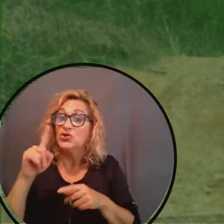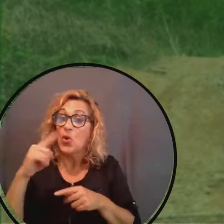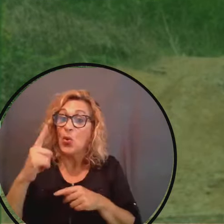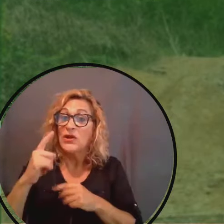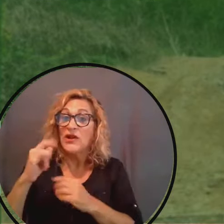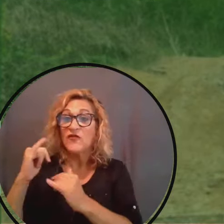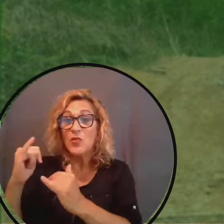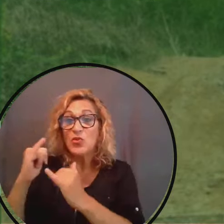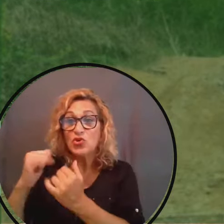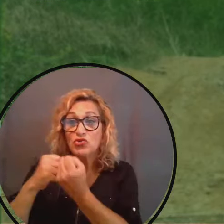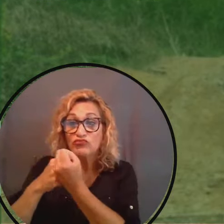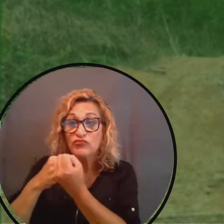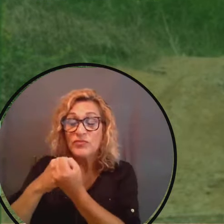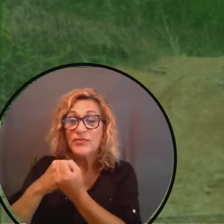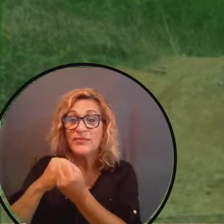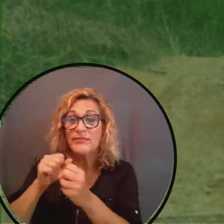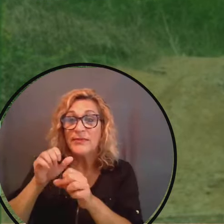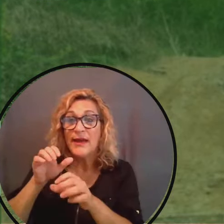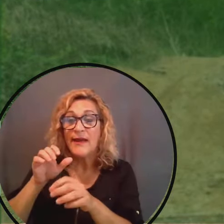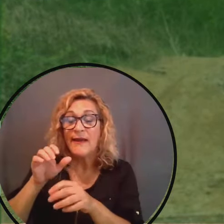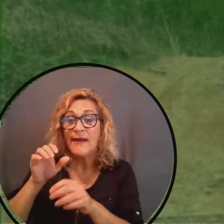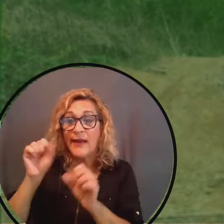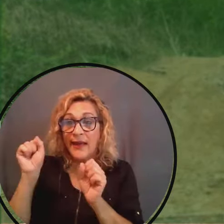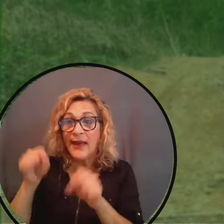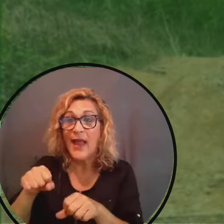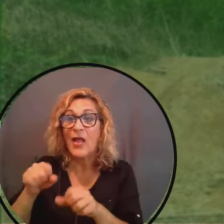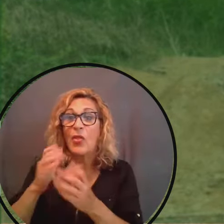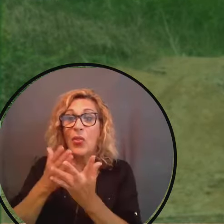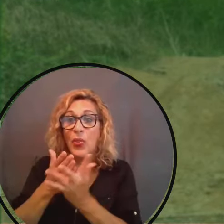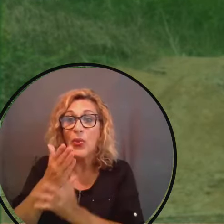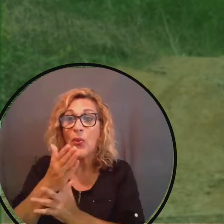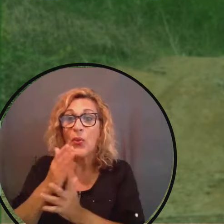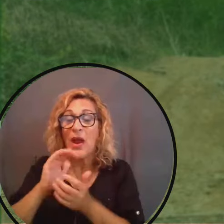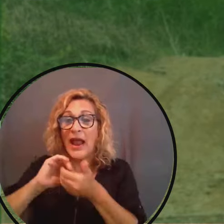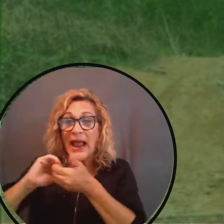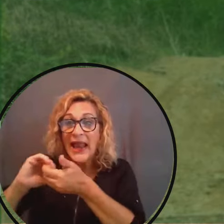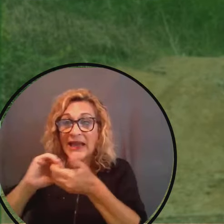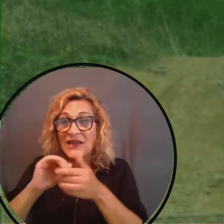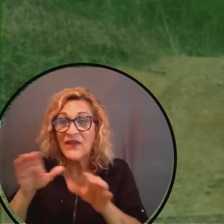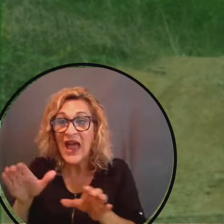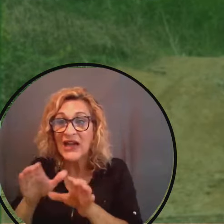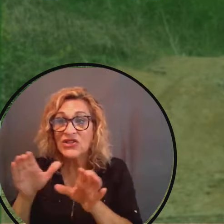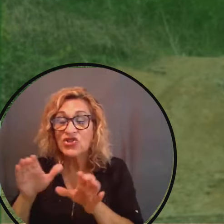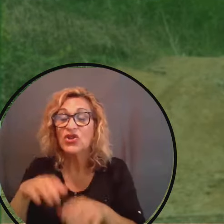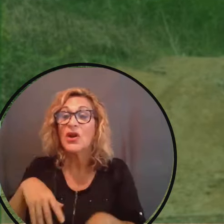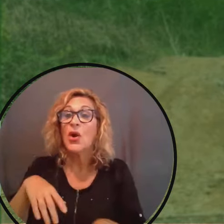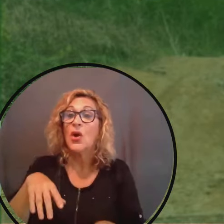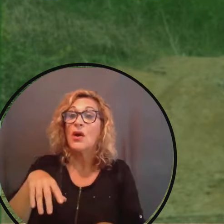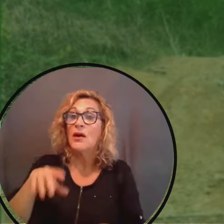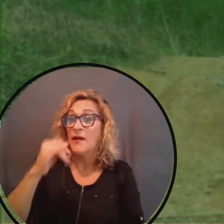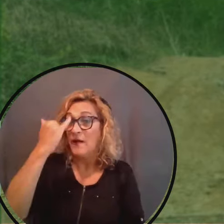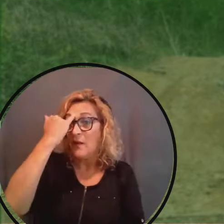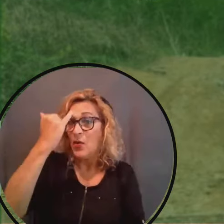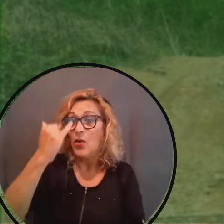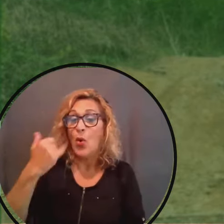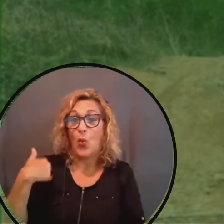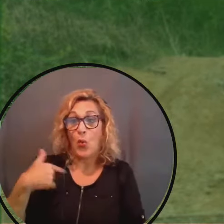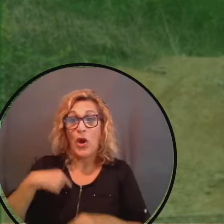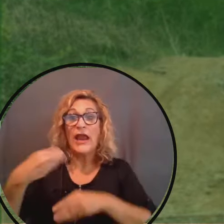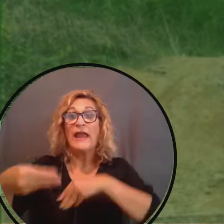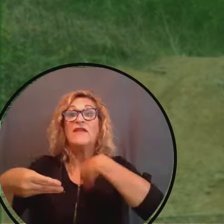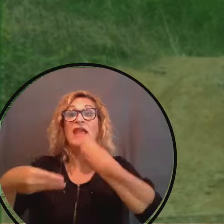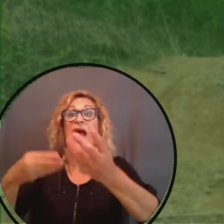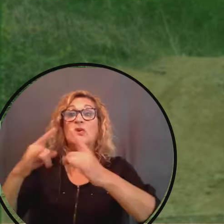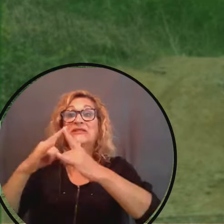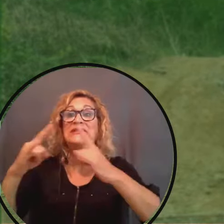invitation to collective action. Like, hey, yeah, we're giving out tents and water. Also, do you want to join this? Do you want to be part of it? Do you want to fight